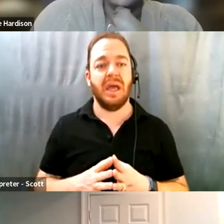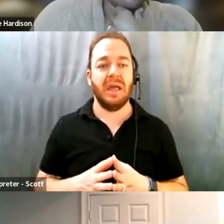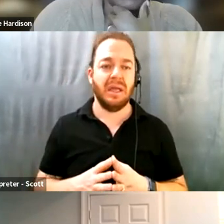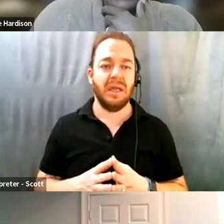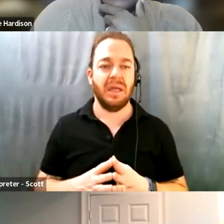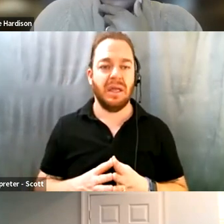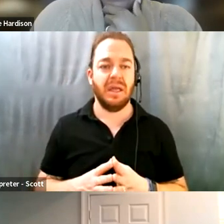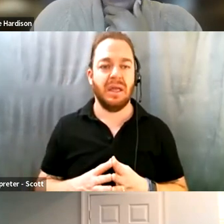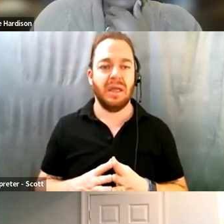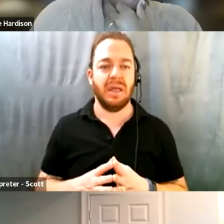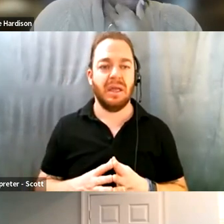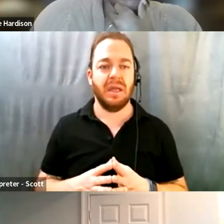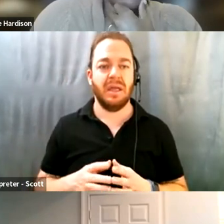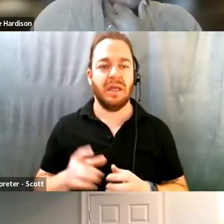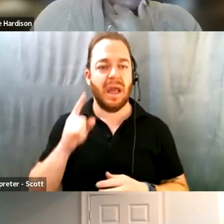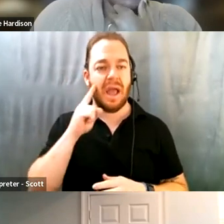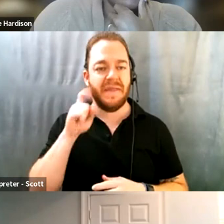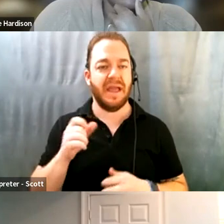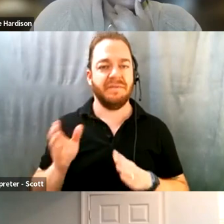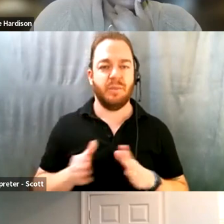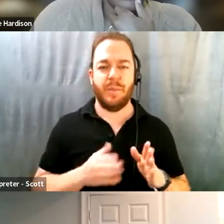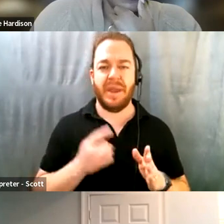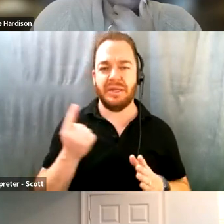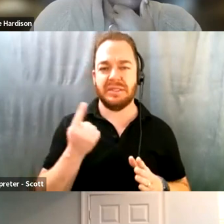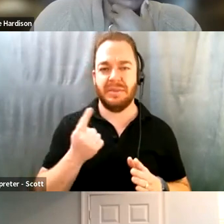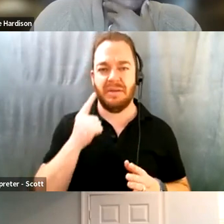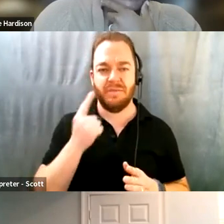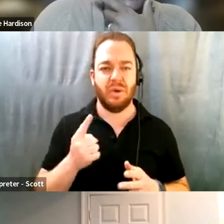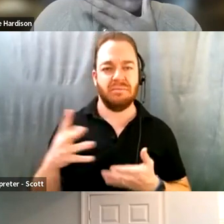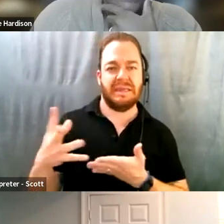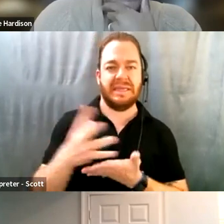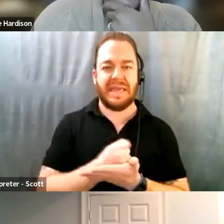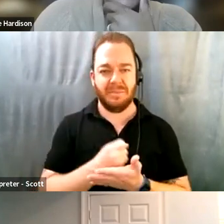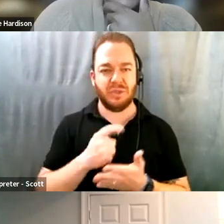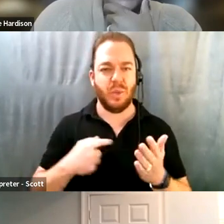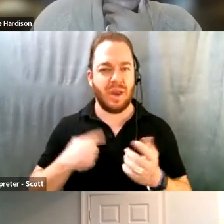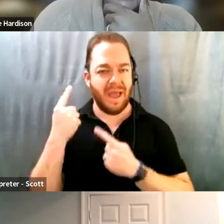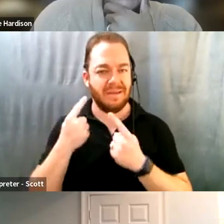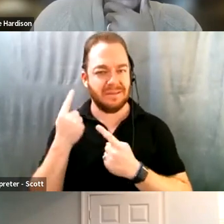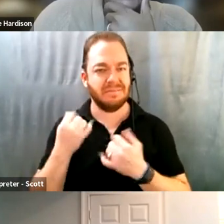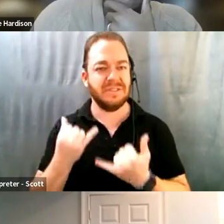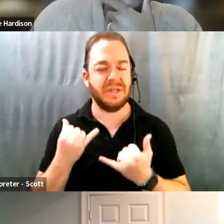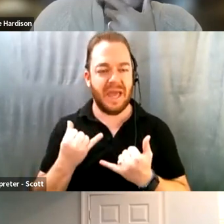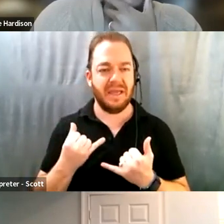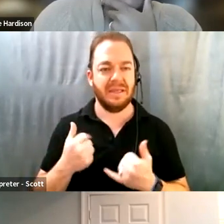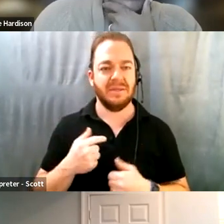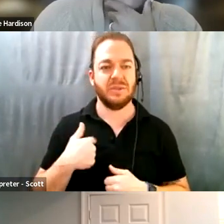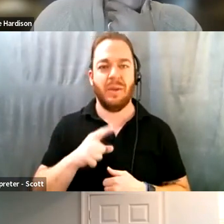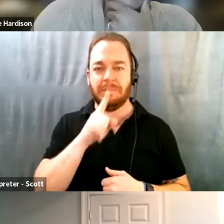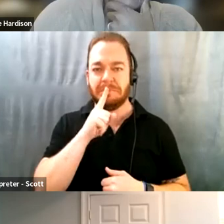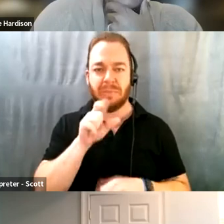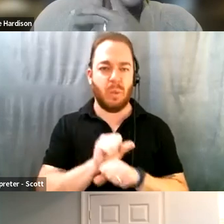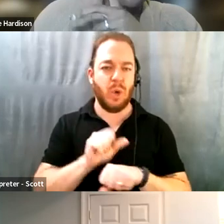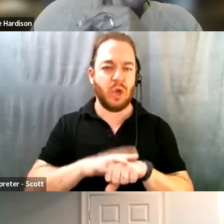instead of saying something, I think I need to prepare something to kind of capture what I caught here today. And so okay. I think I'm going to work on